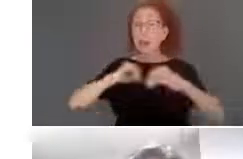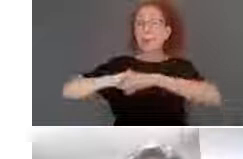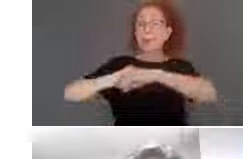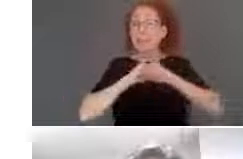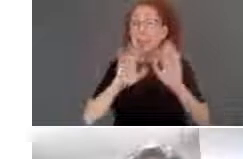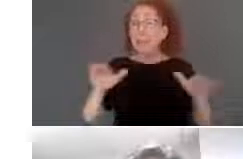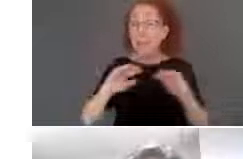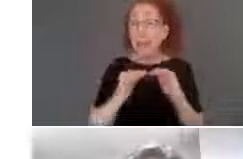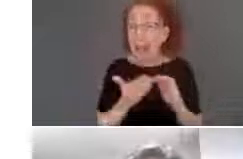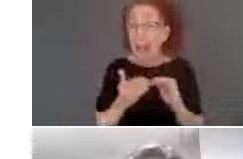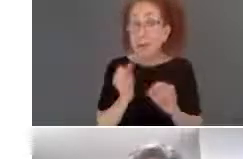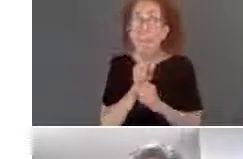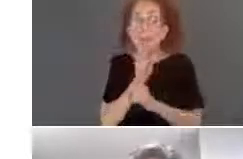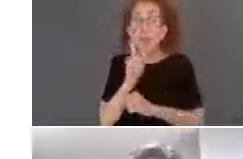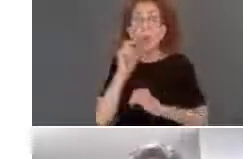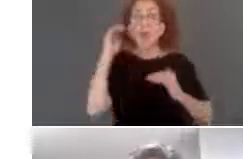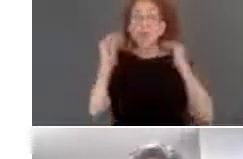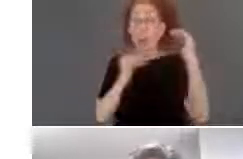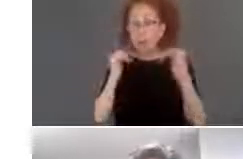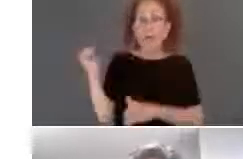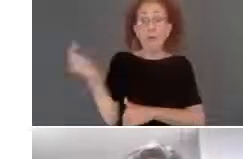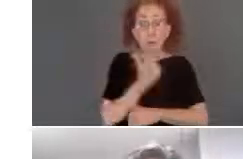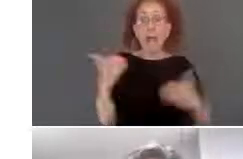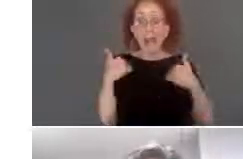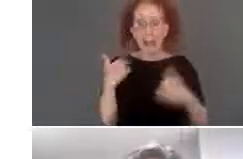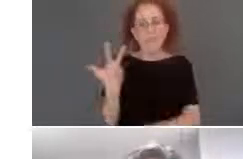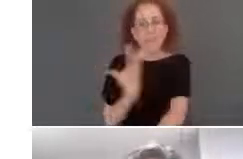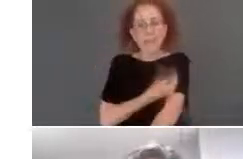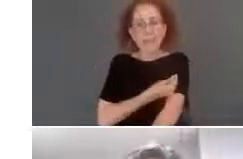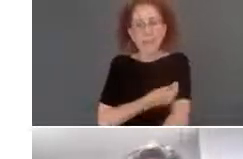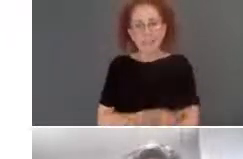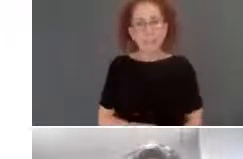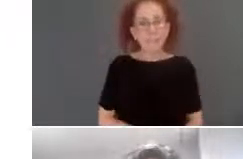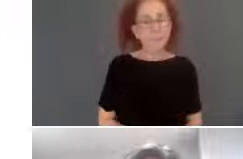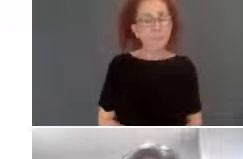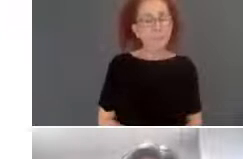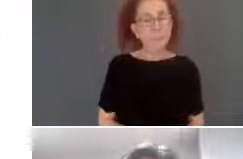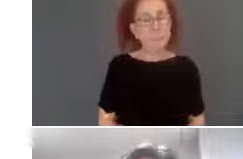kids is making sure all the adults in their lives are vaccinated.